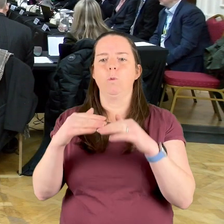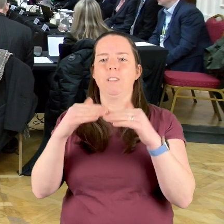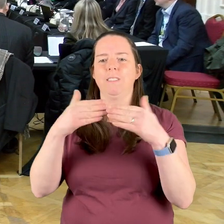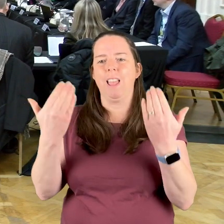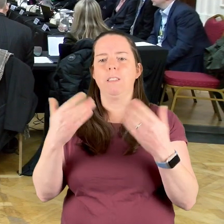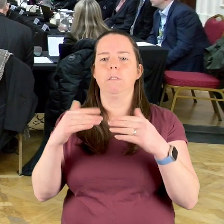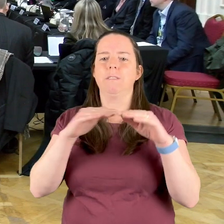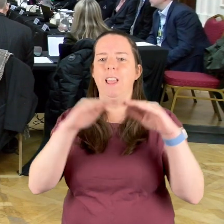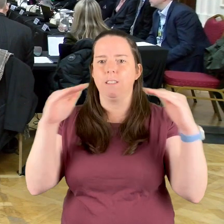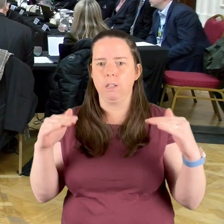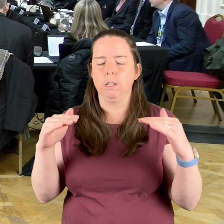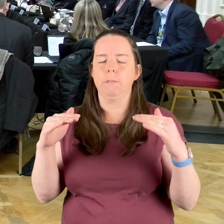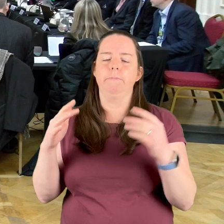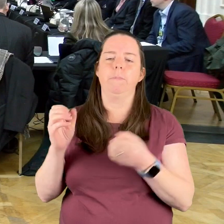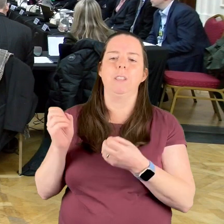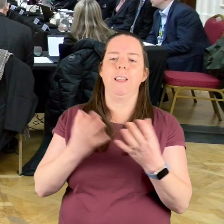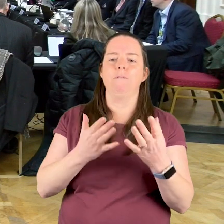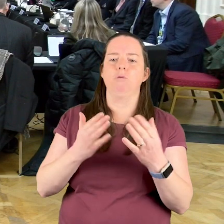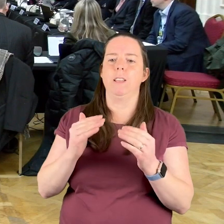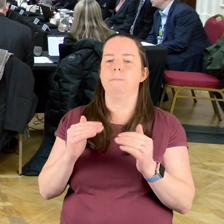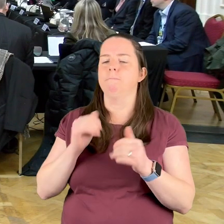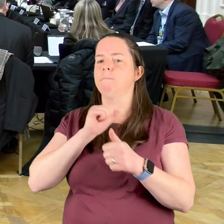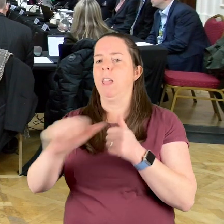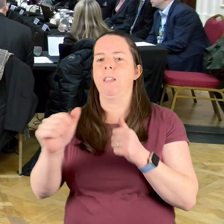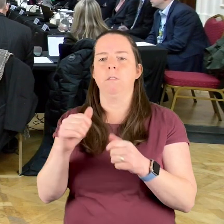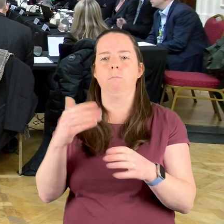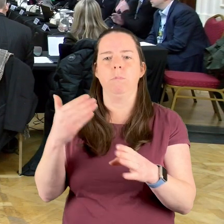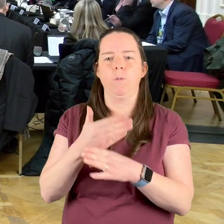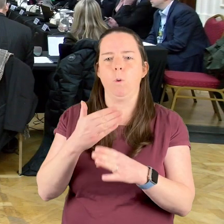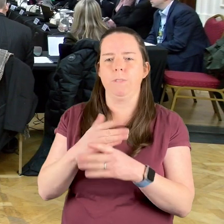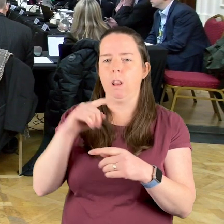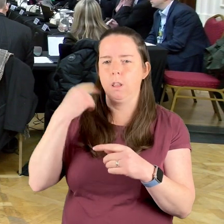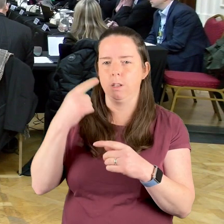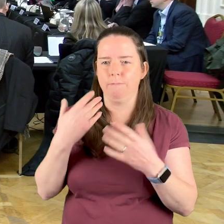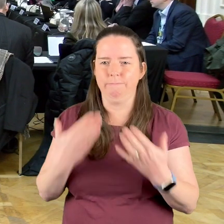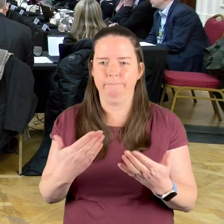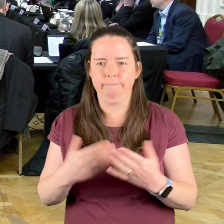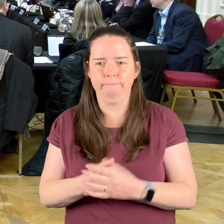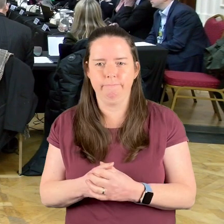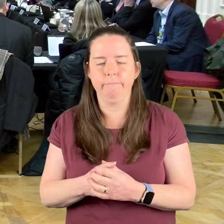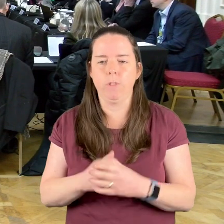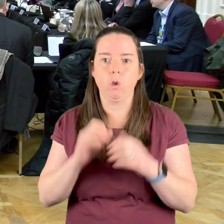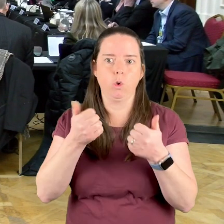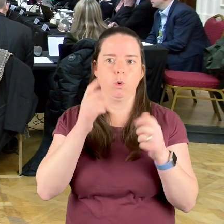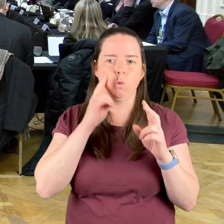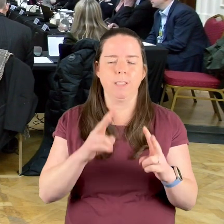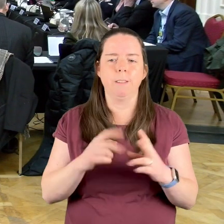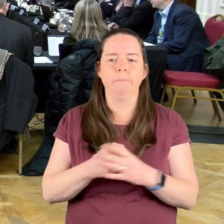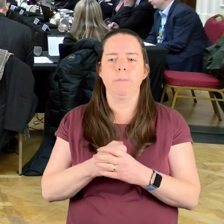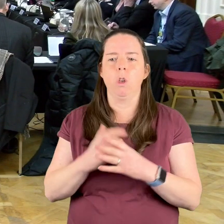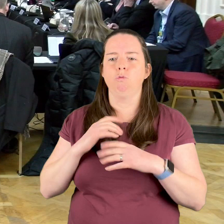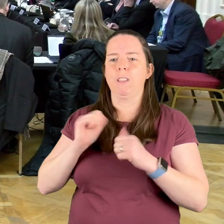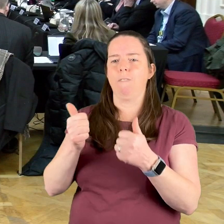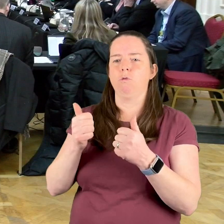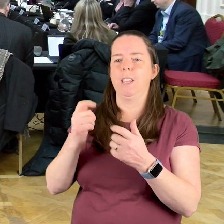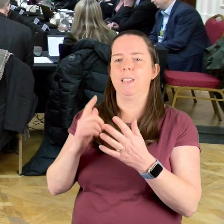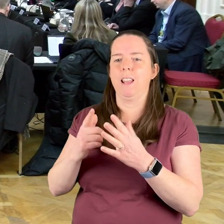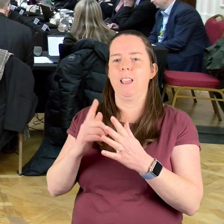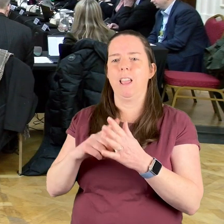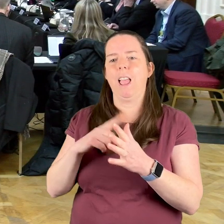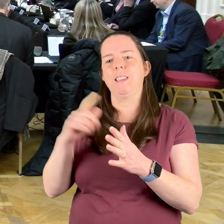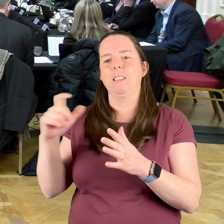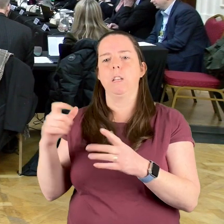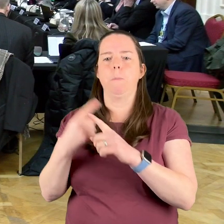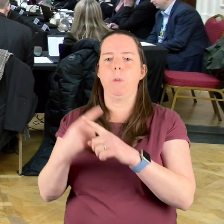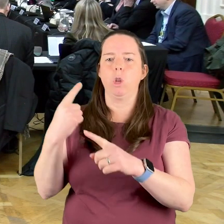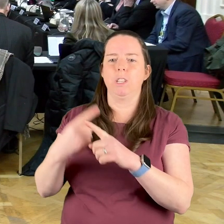standard, delivering the highest performance in London again now, so that is good to see. Recovery in the